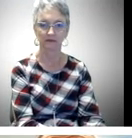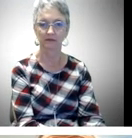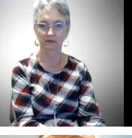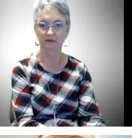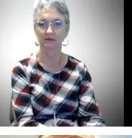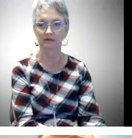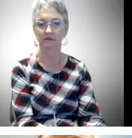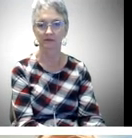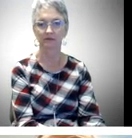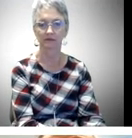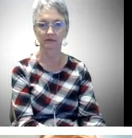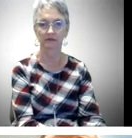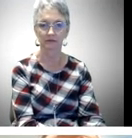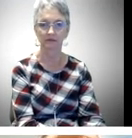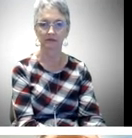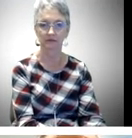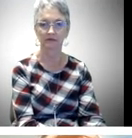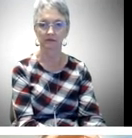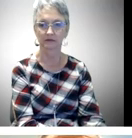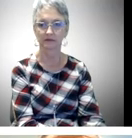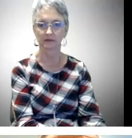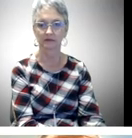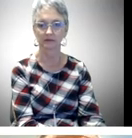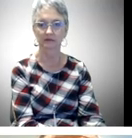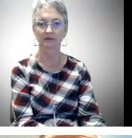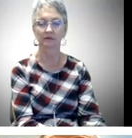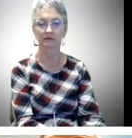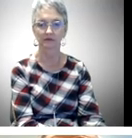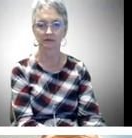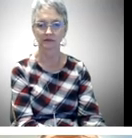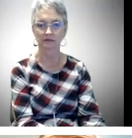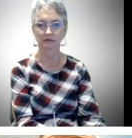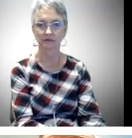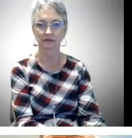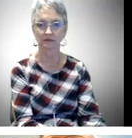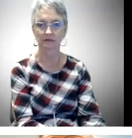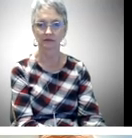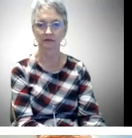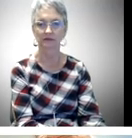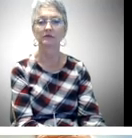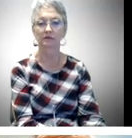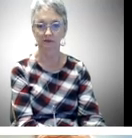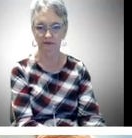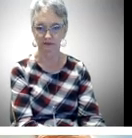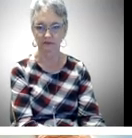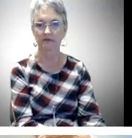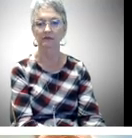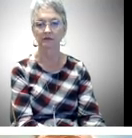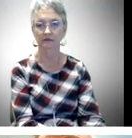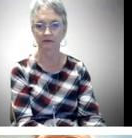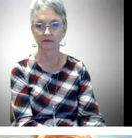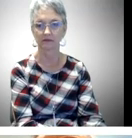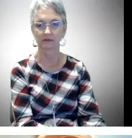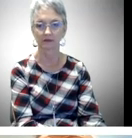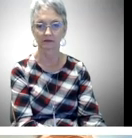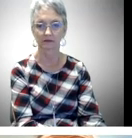private health information, not only do they have to check yes, but they also have to sign a release, a HIPAA compliant release.